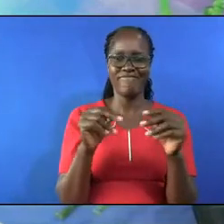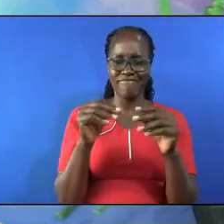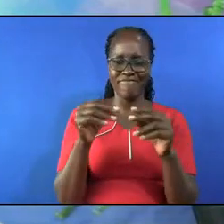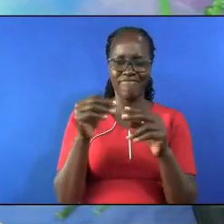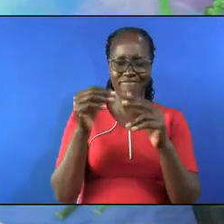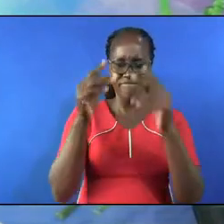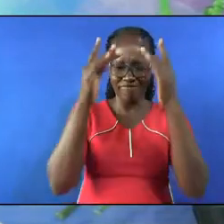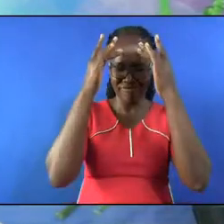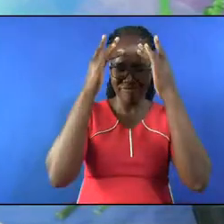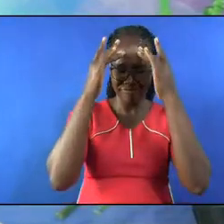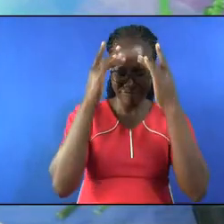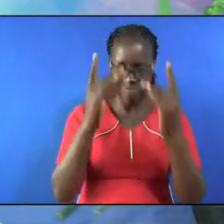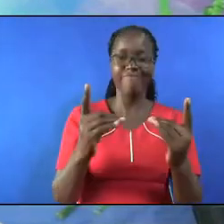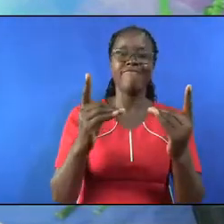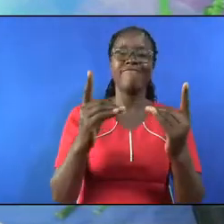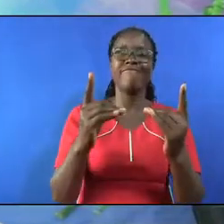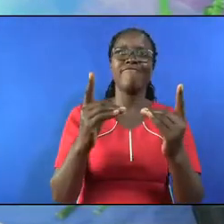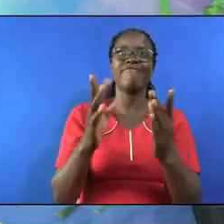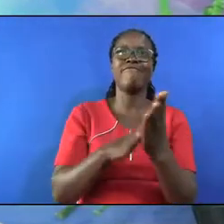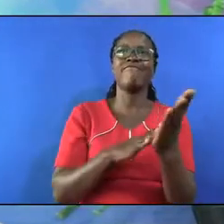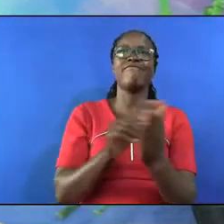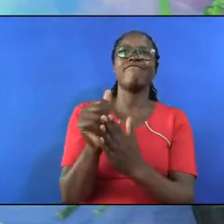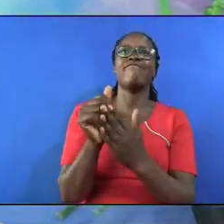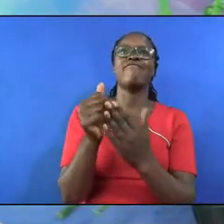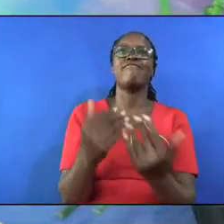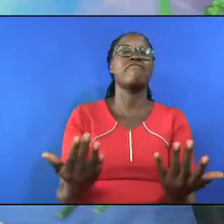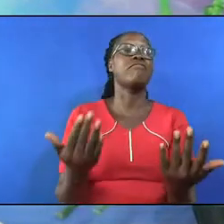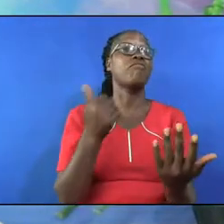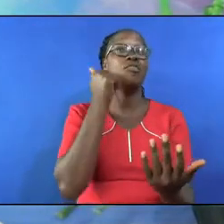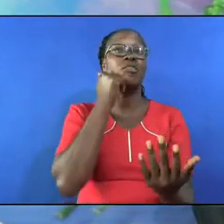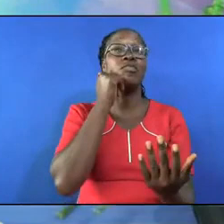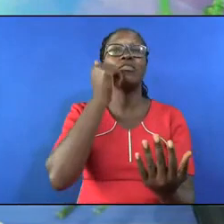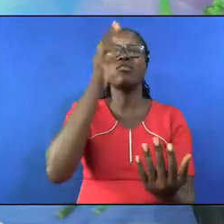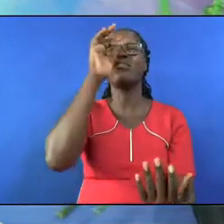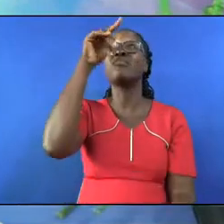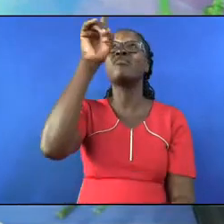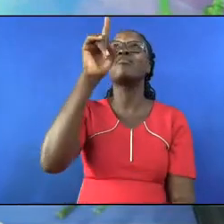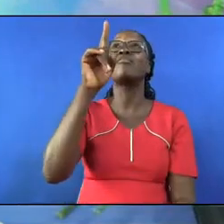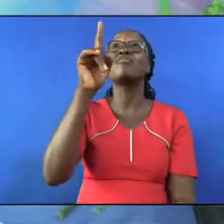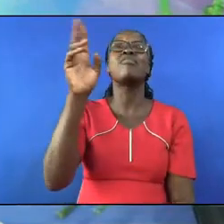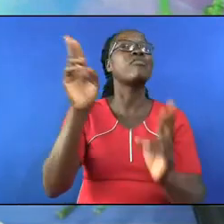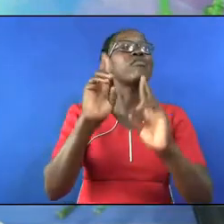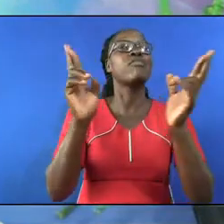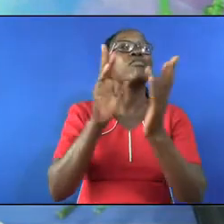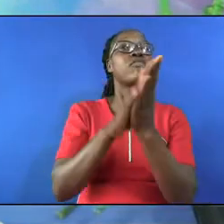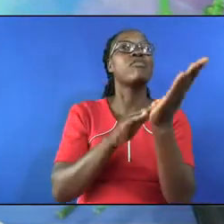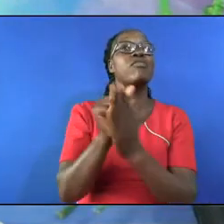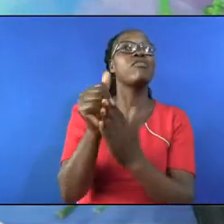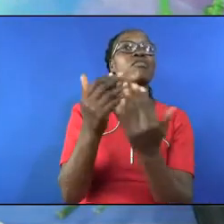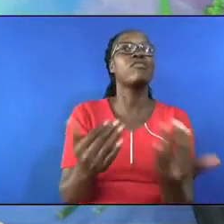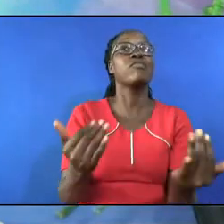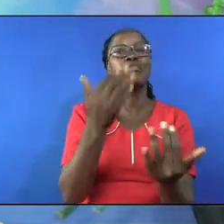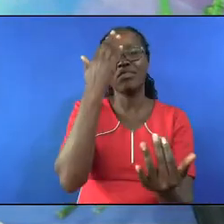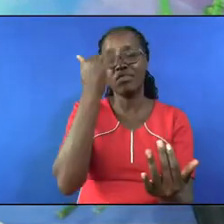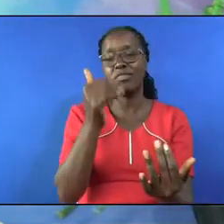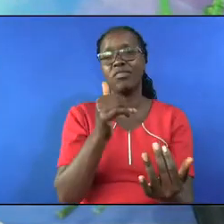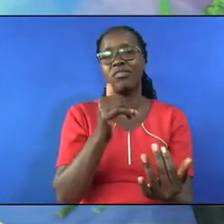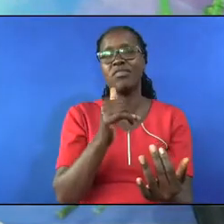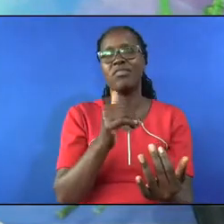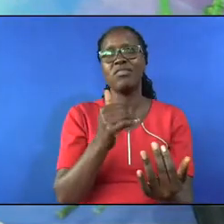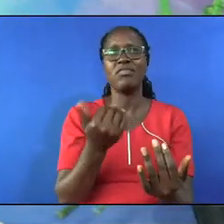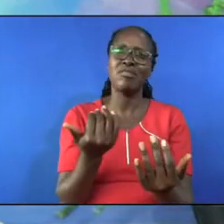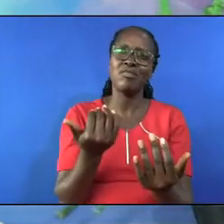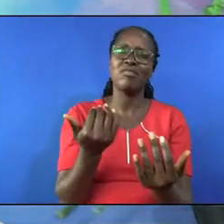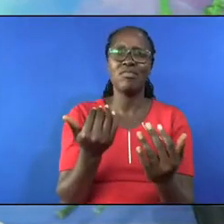these children. How sad it is that God himself was willing to destroy these children because